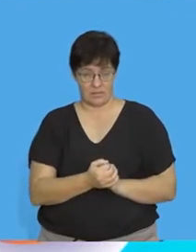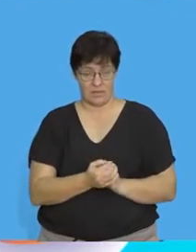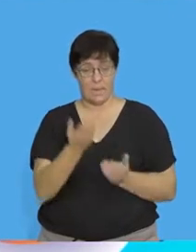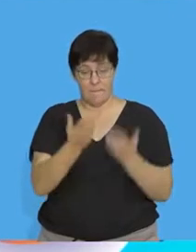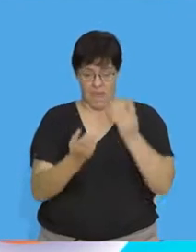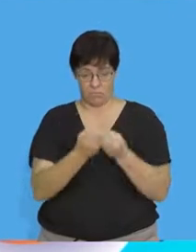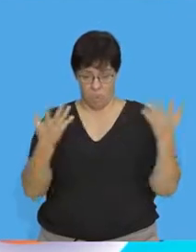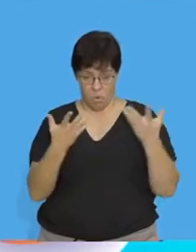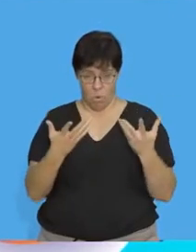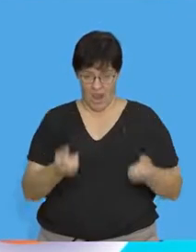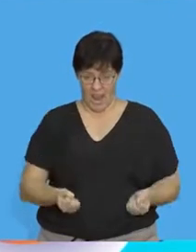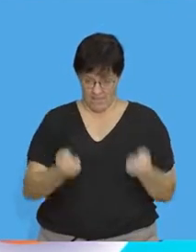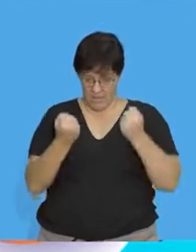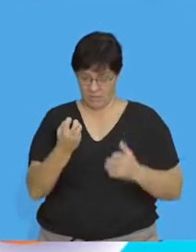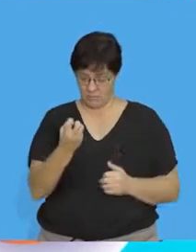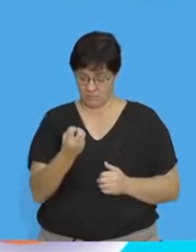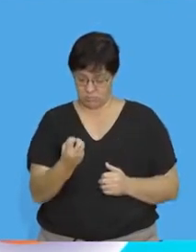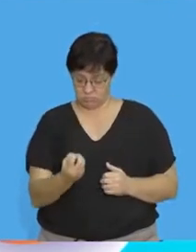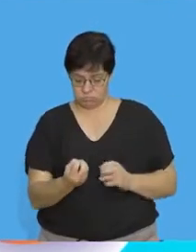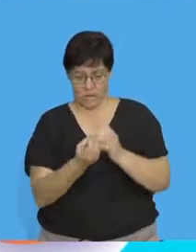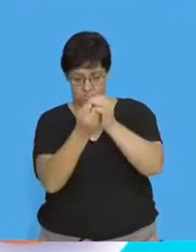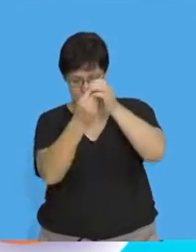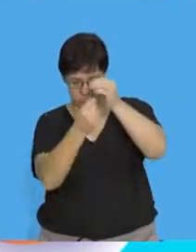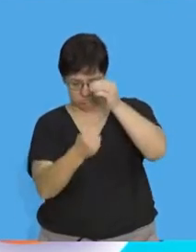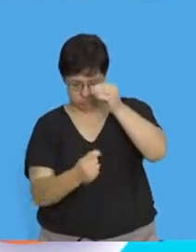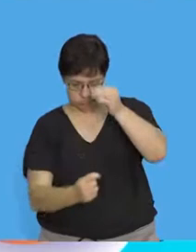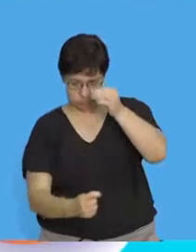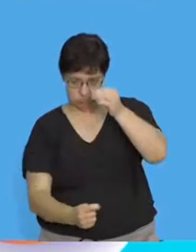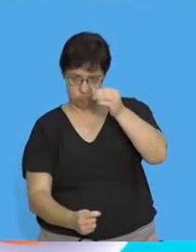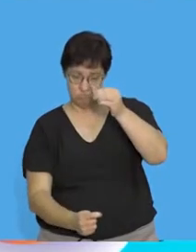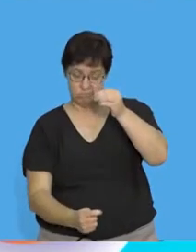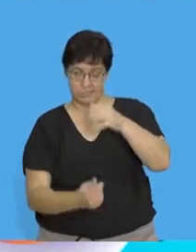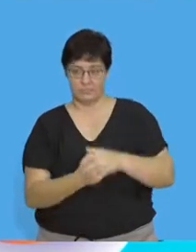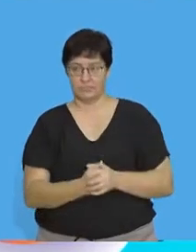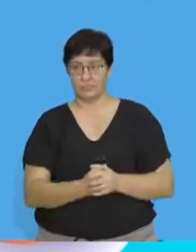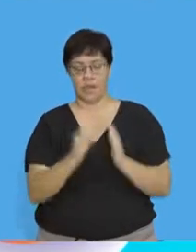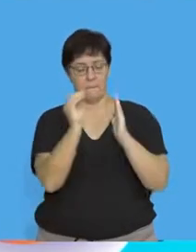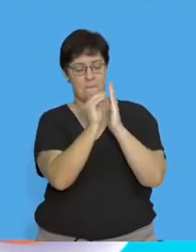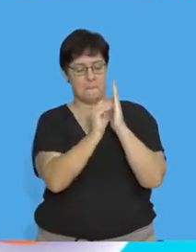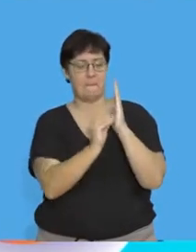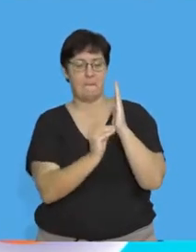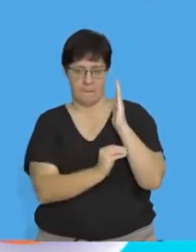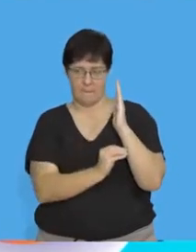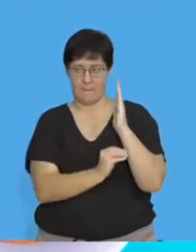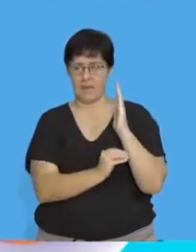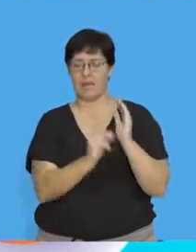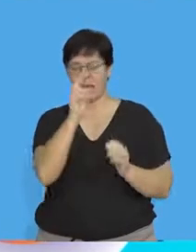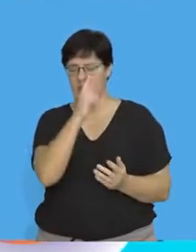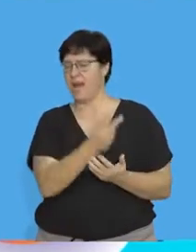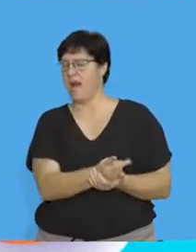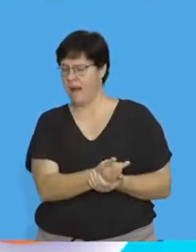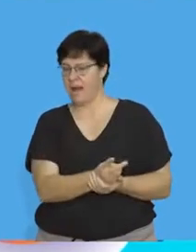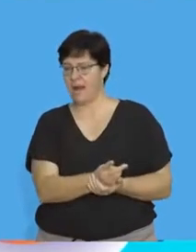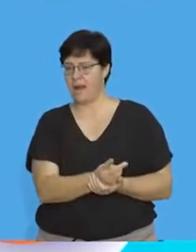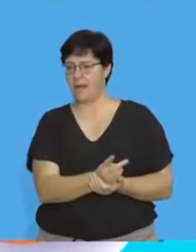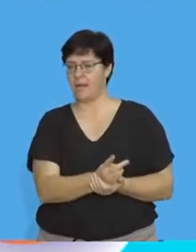you exert, force per unit area, you exert on the gas, the smaller the volume. And